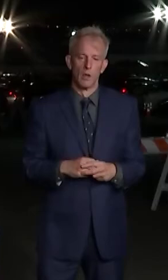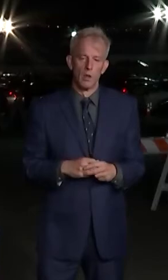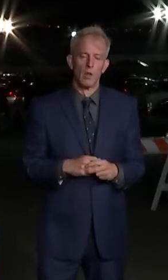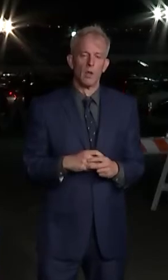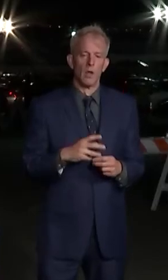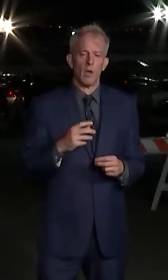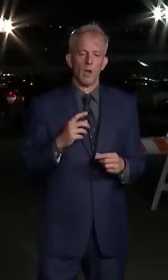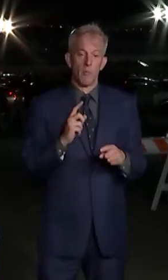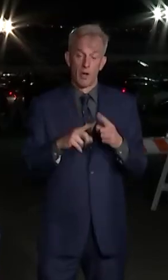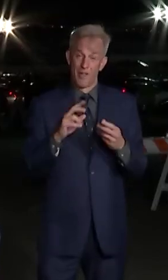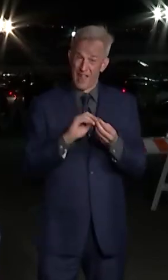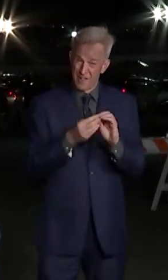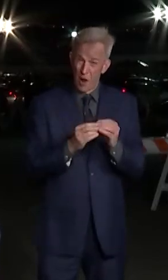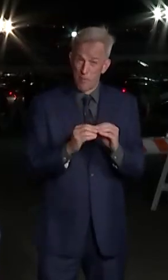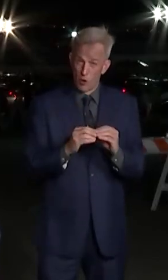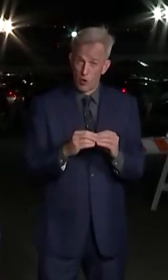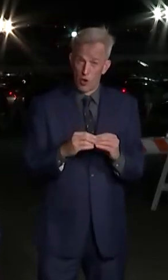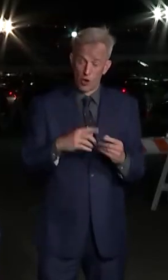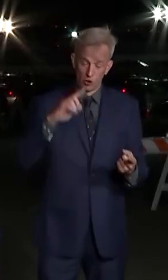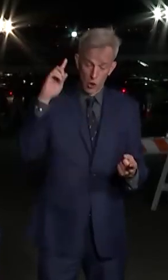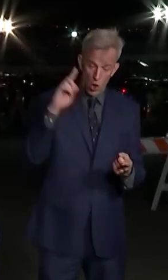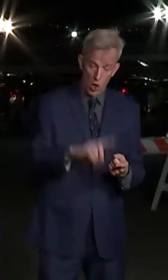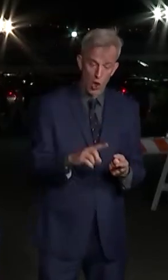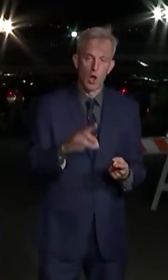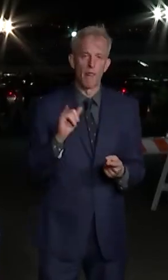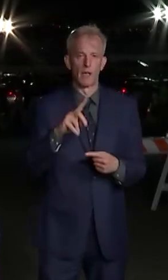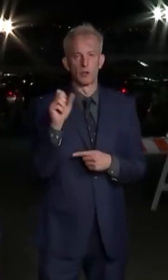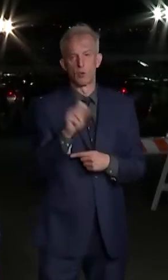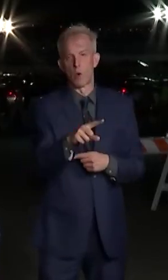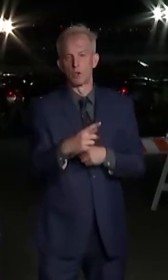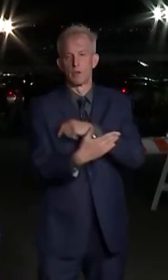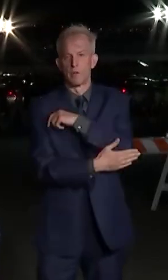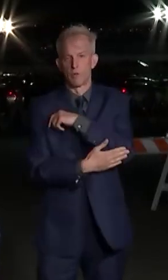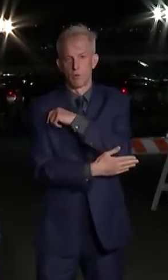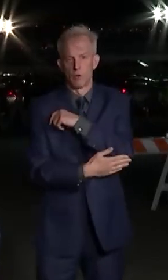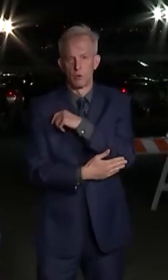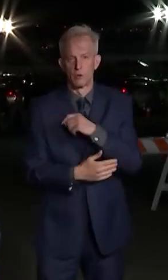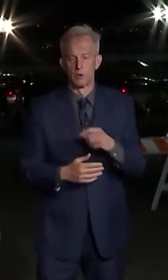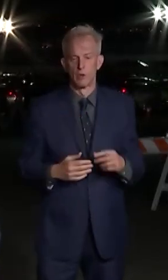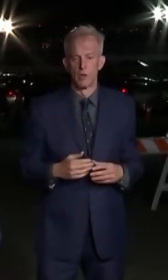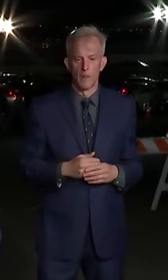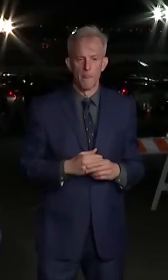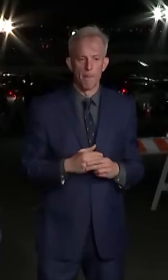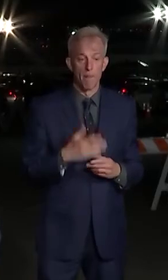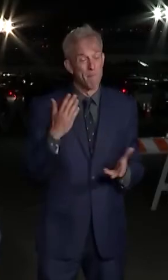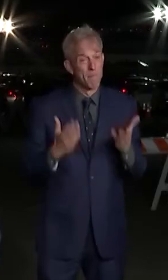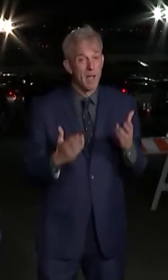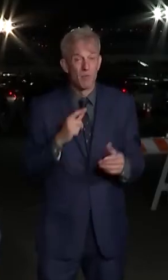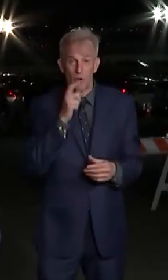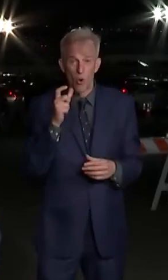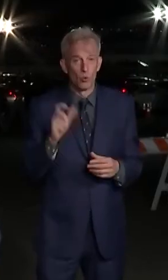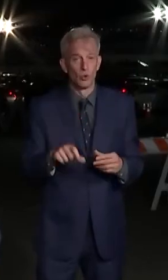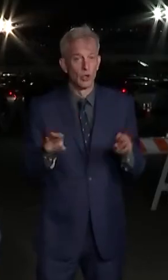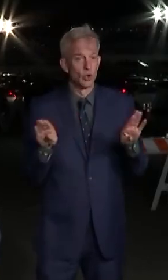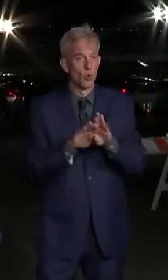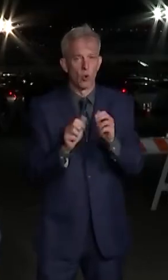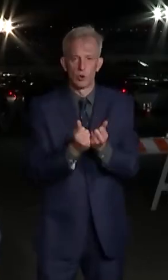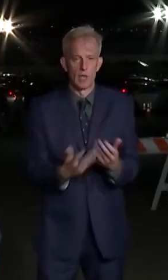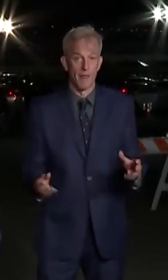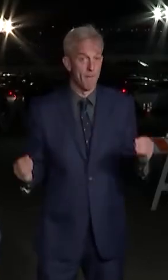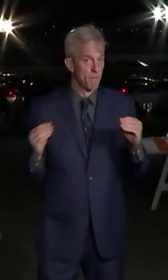public health department. It may be that now, as we see a drop off of half or even 2/3 of some of the cases, that we may not need to close anything